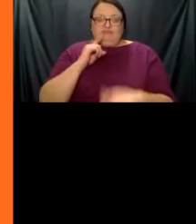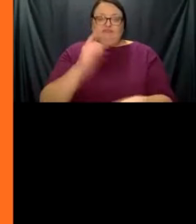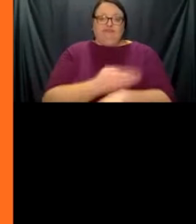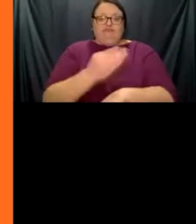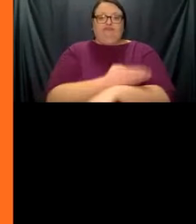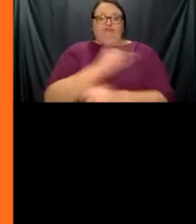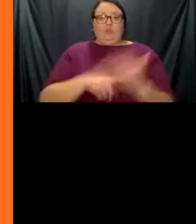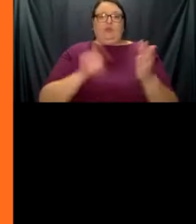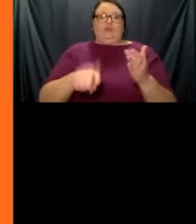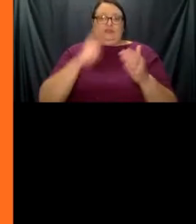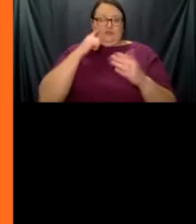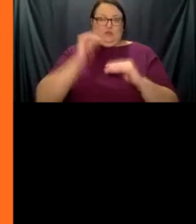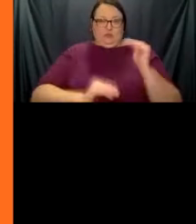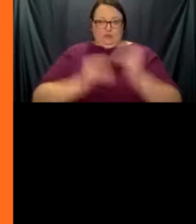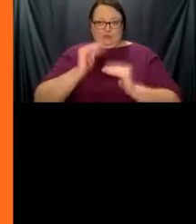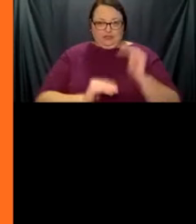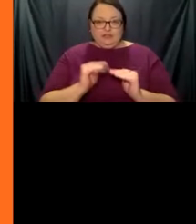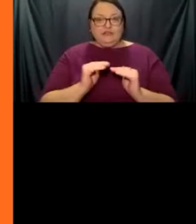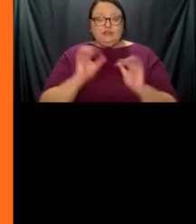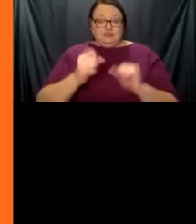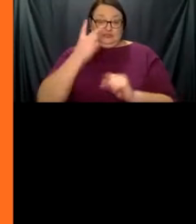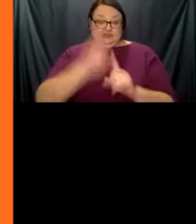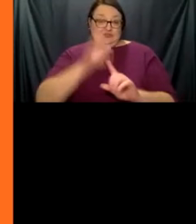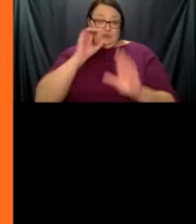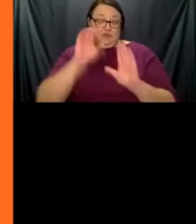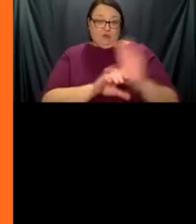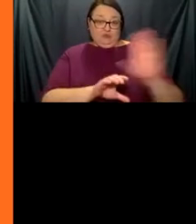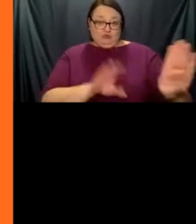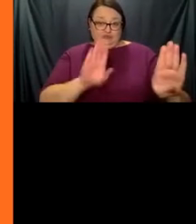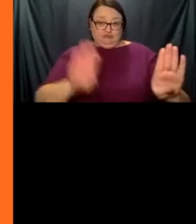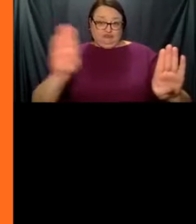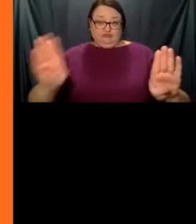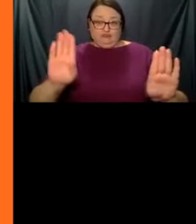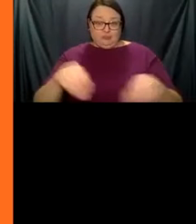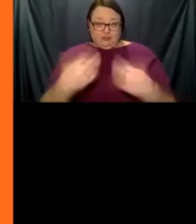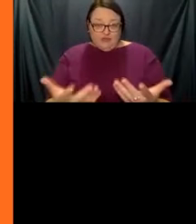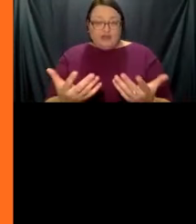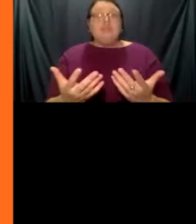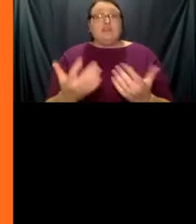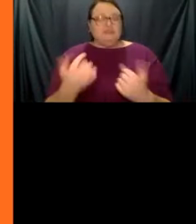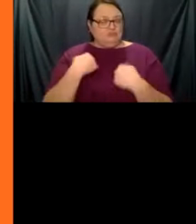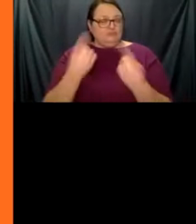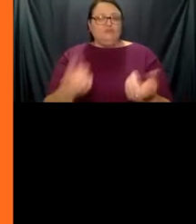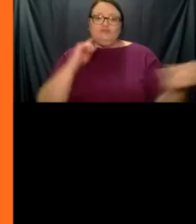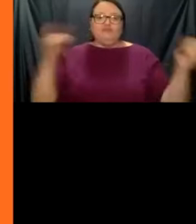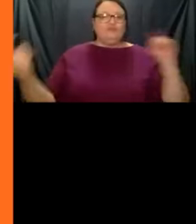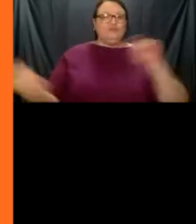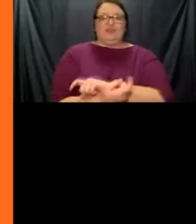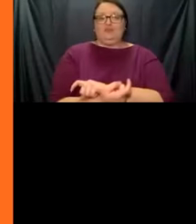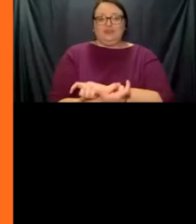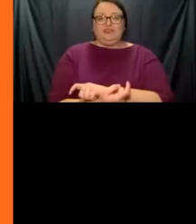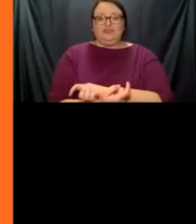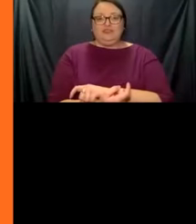fue el nuevo dueño, él reconocía que el edificio